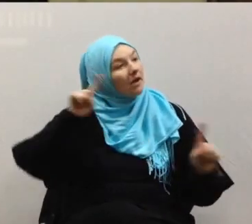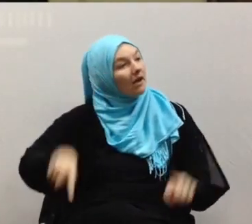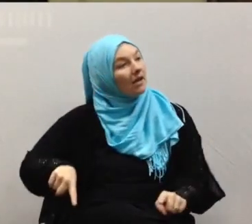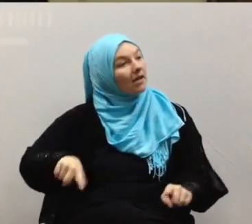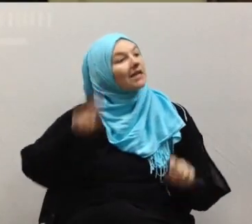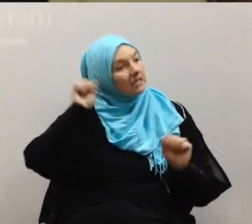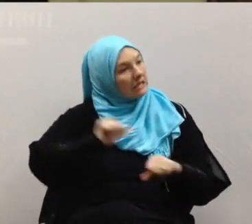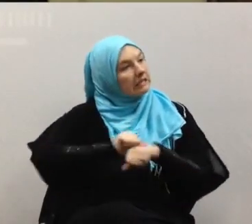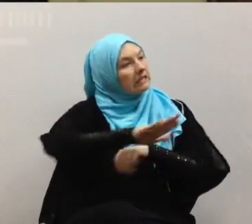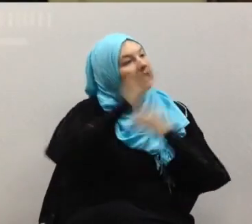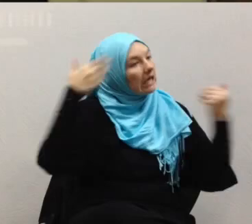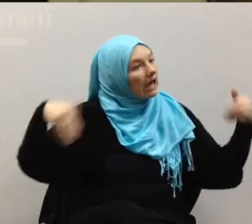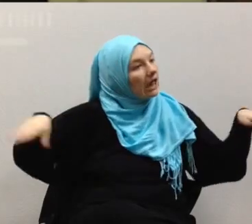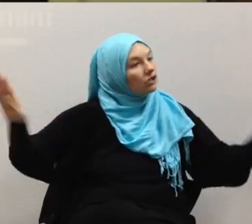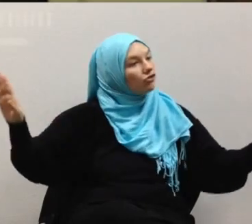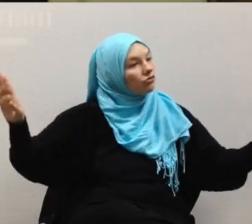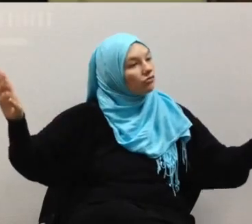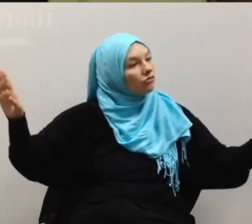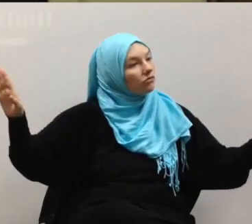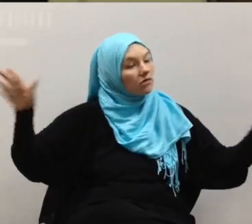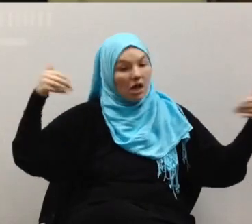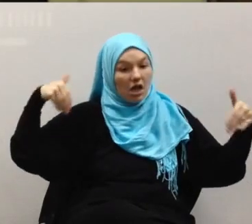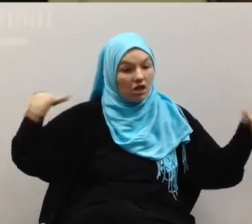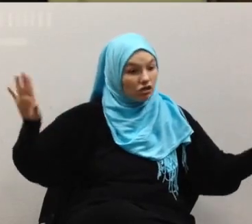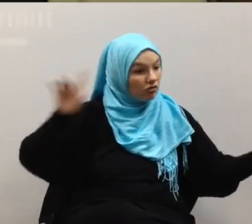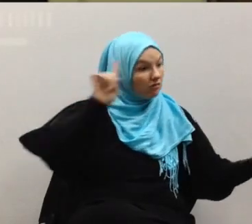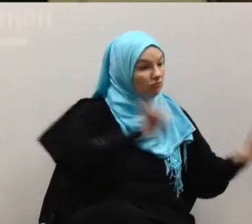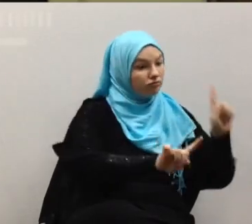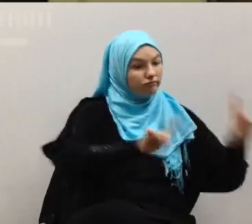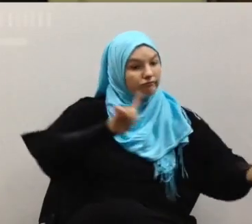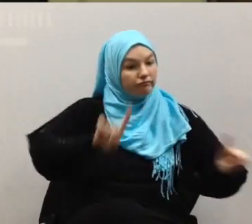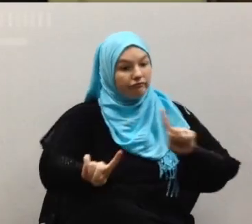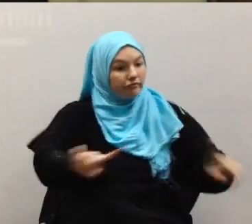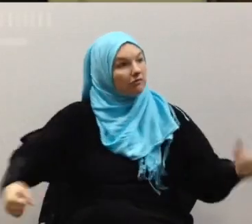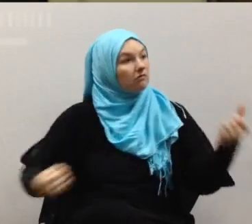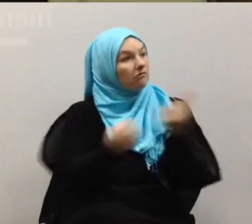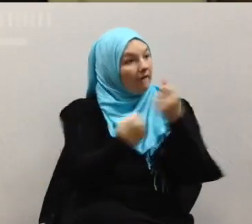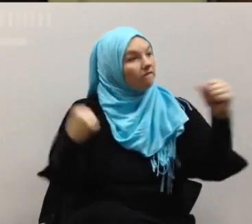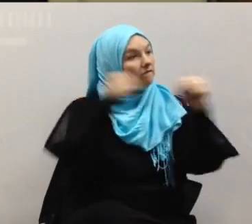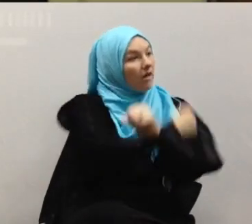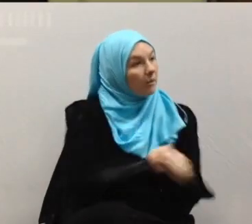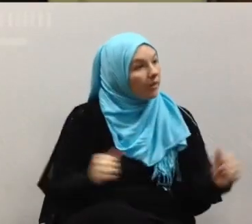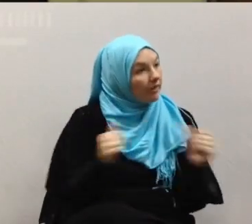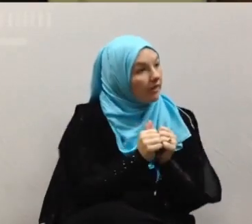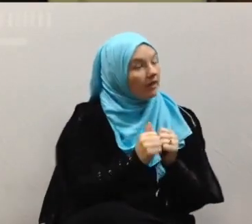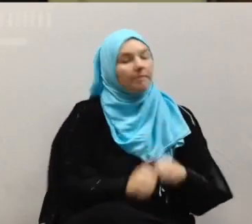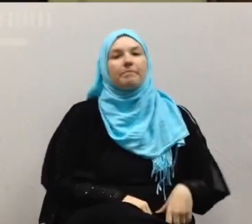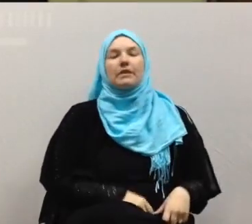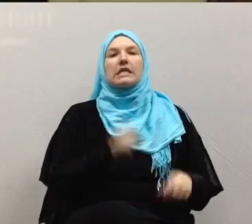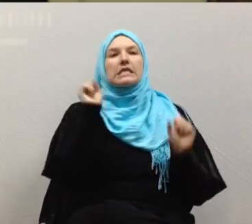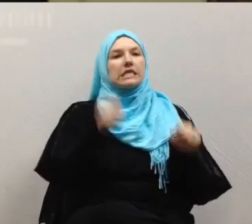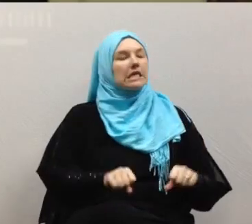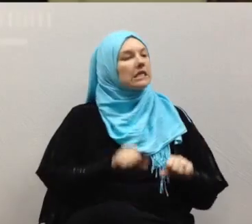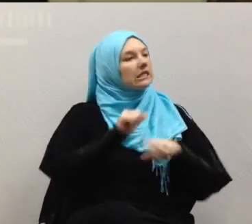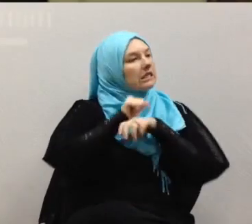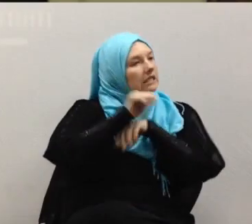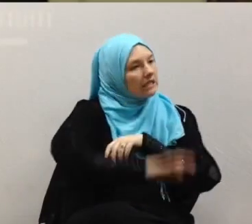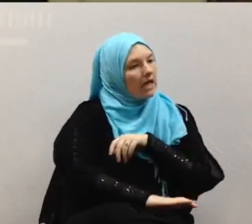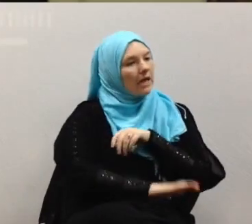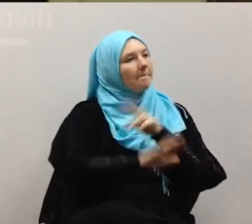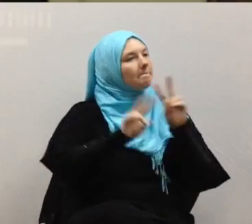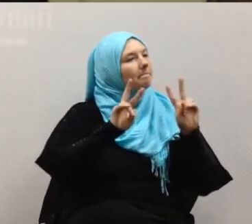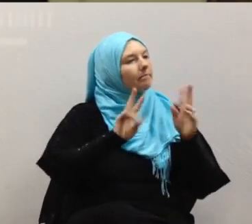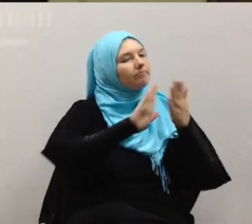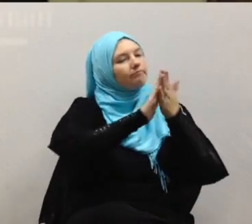He could send His direct support to you. He could send peace, contentment, and tranquility on